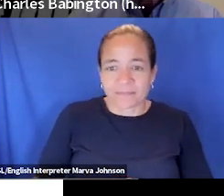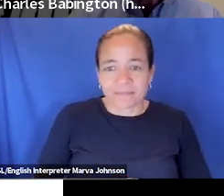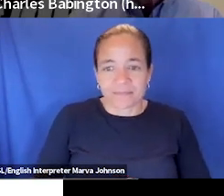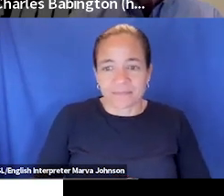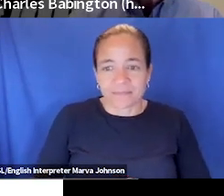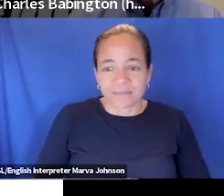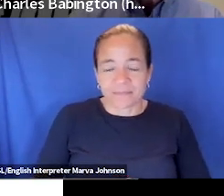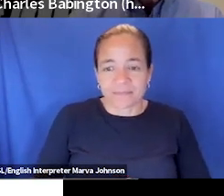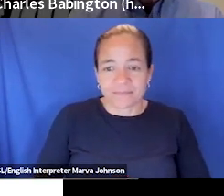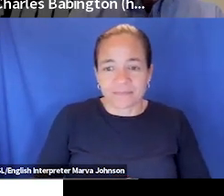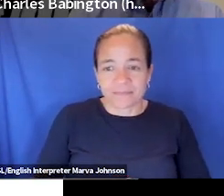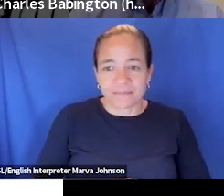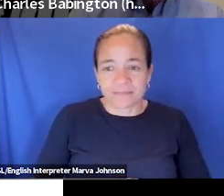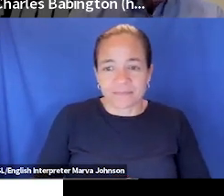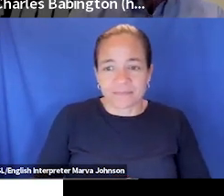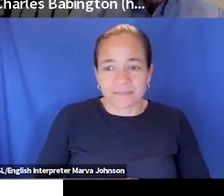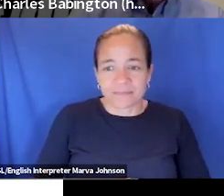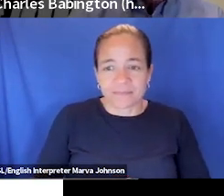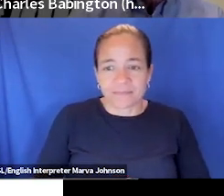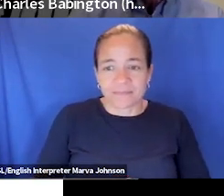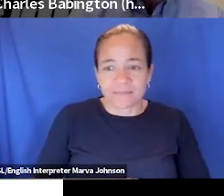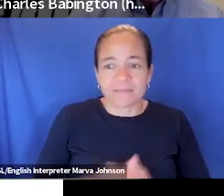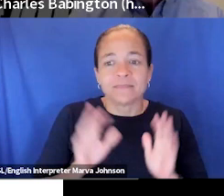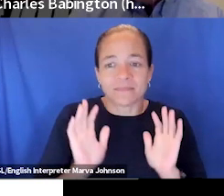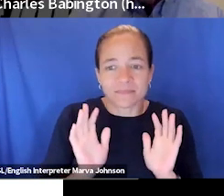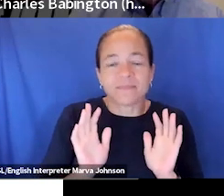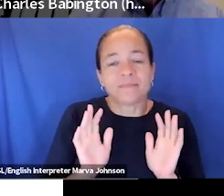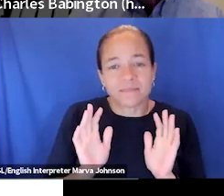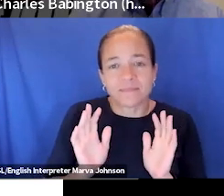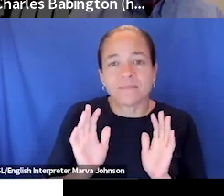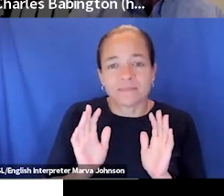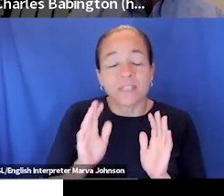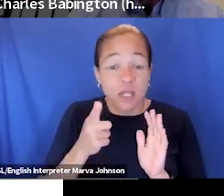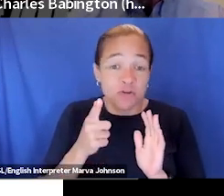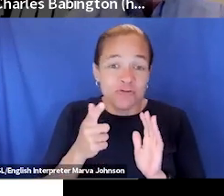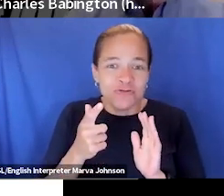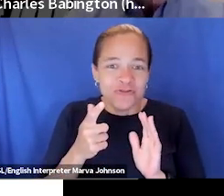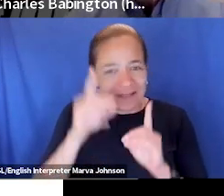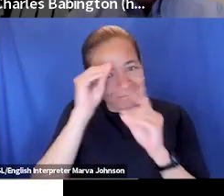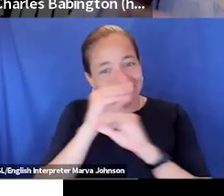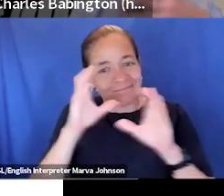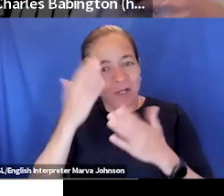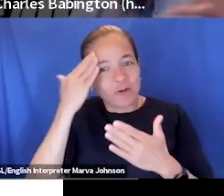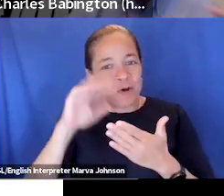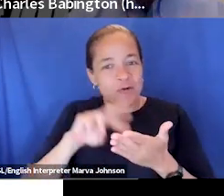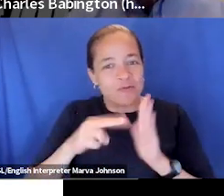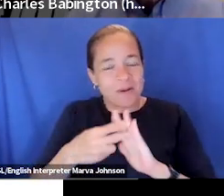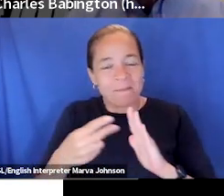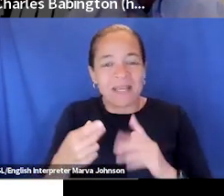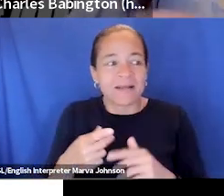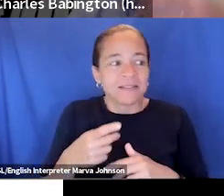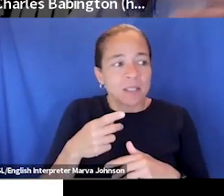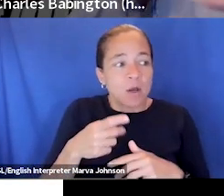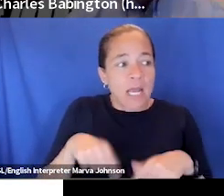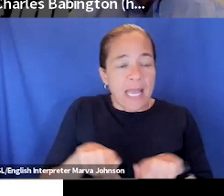All right. You guys are getting the idea, so I won't. As you go through your writing or someone else's writing